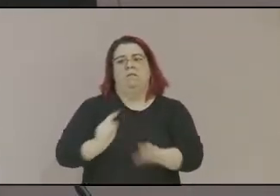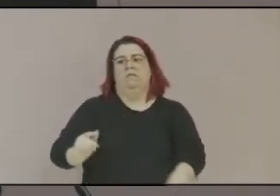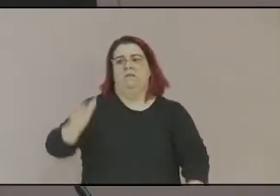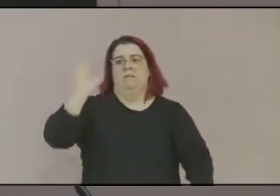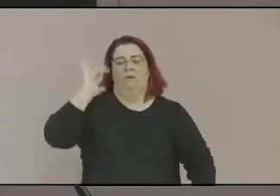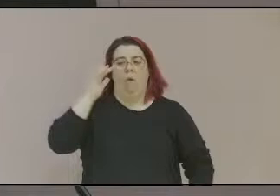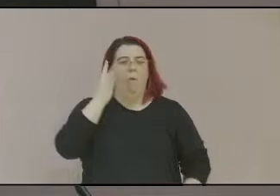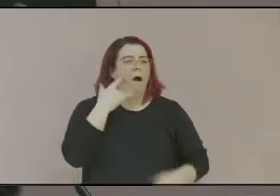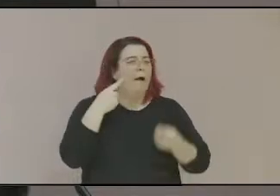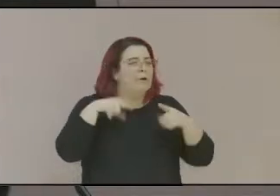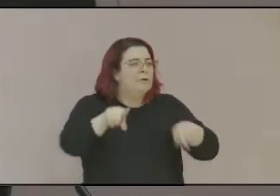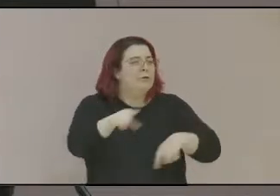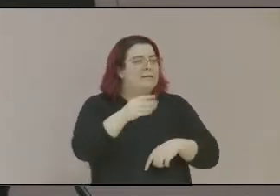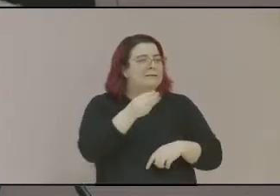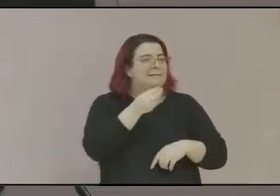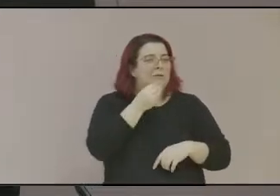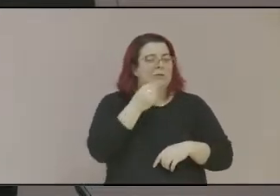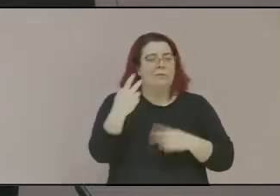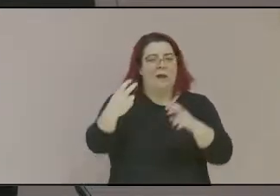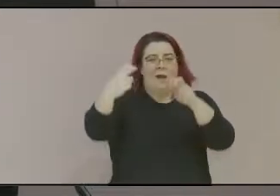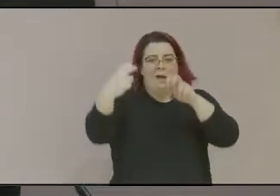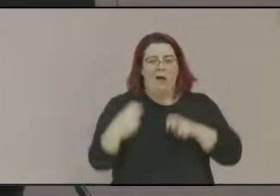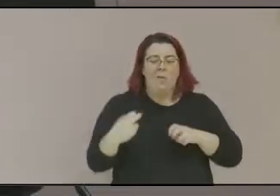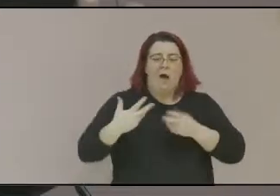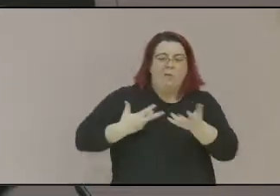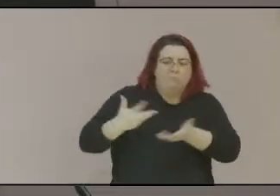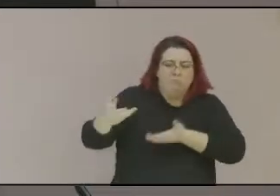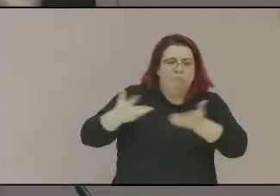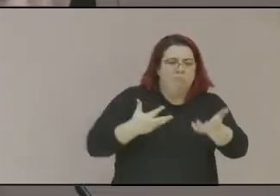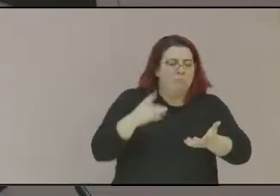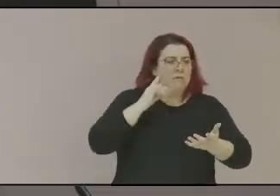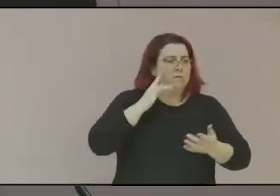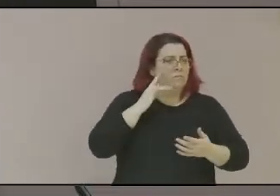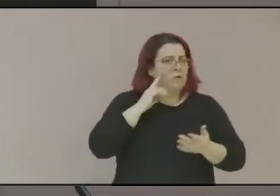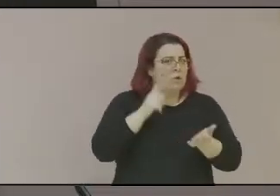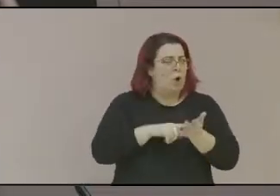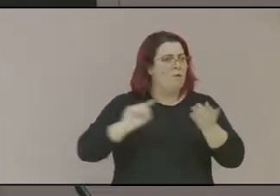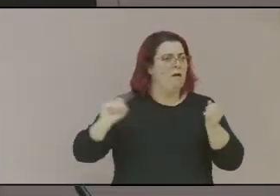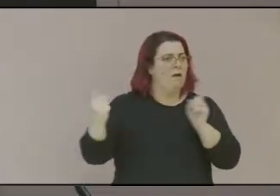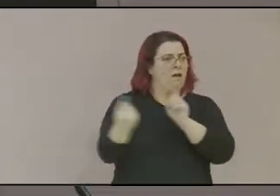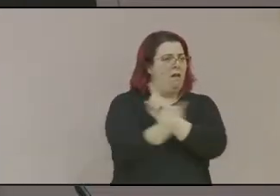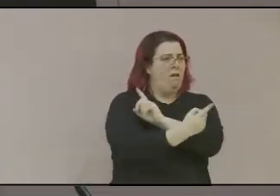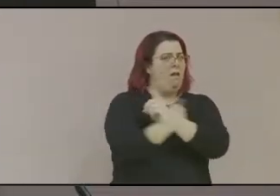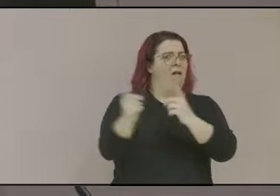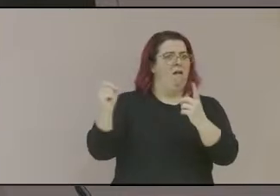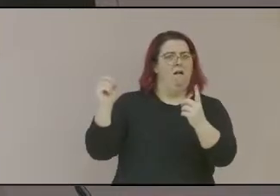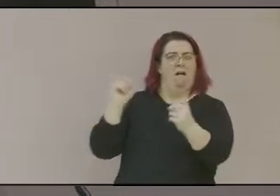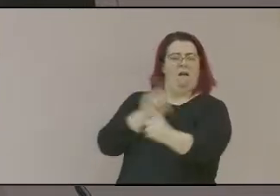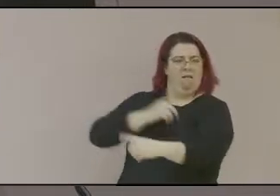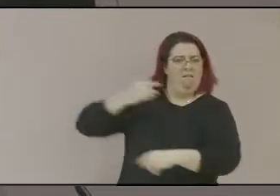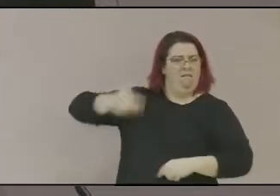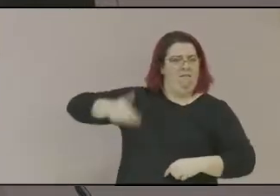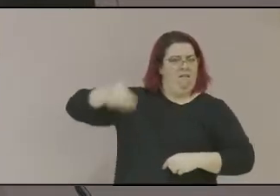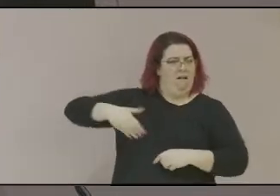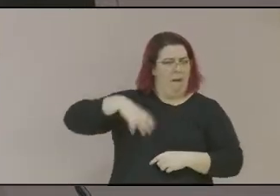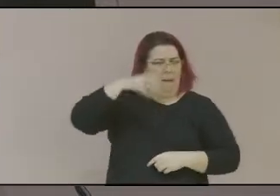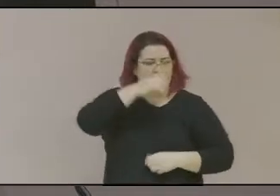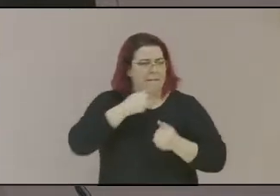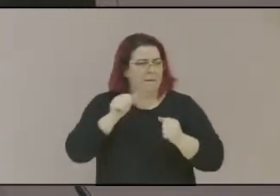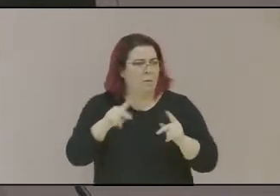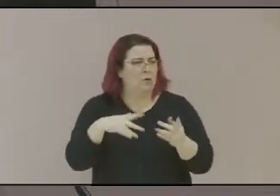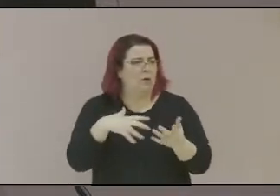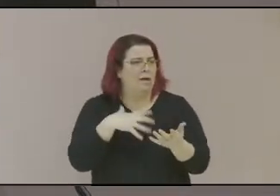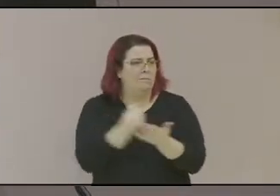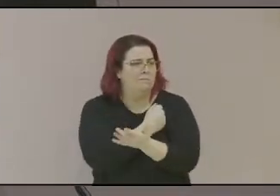realized that we have passed through most of the same spaces within a year or two of each other without meeting each other. And we have some of the